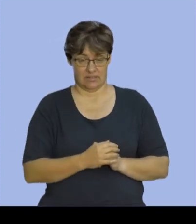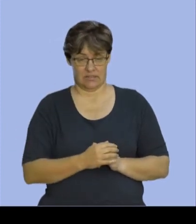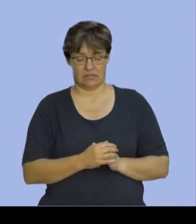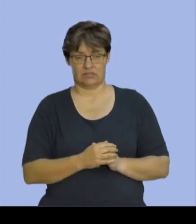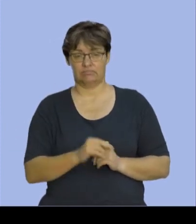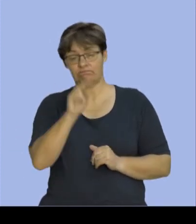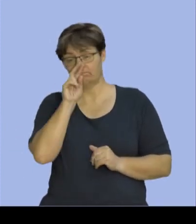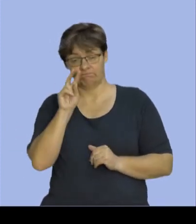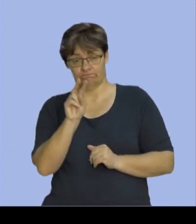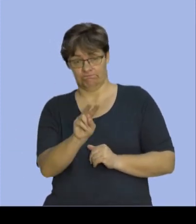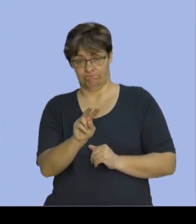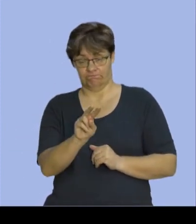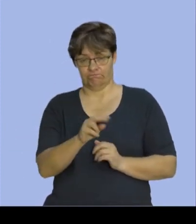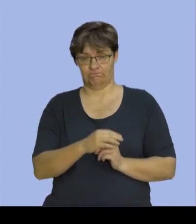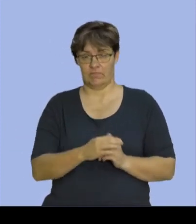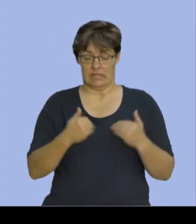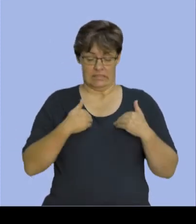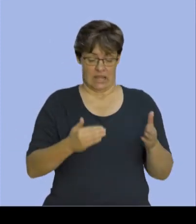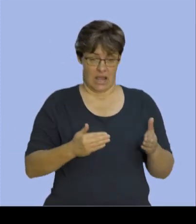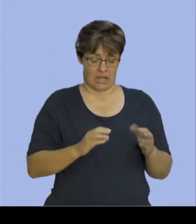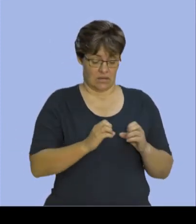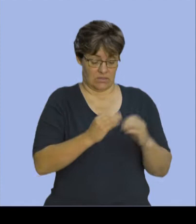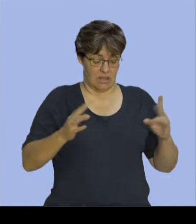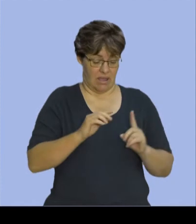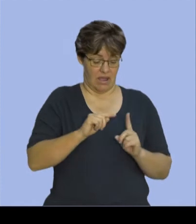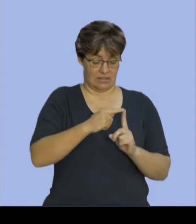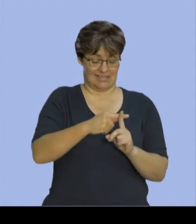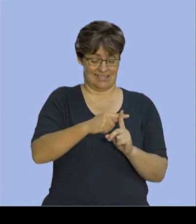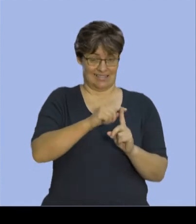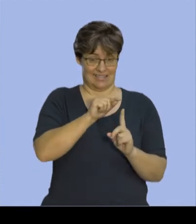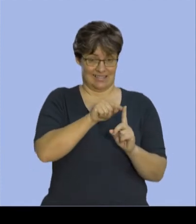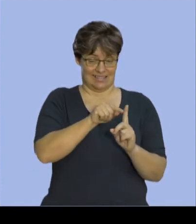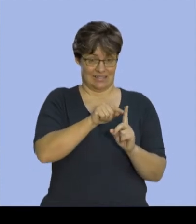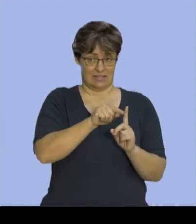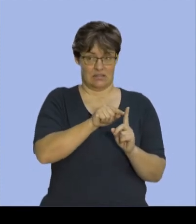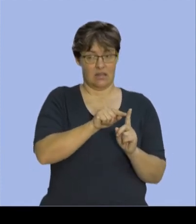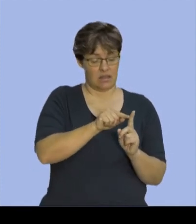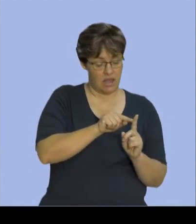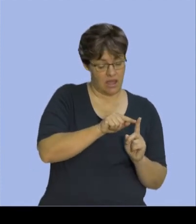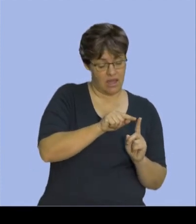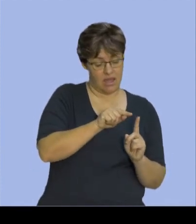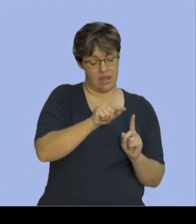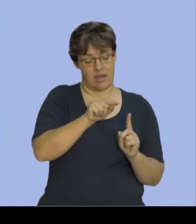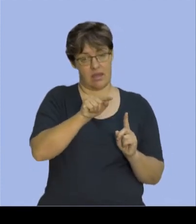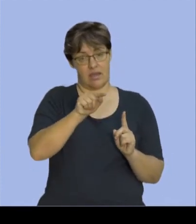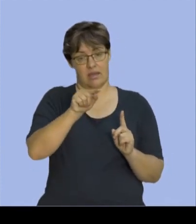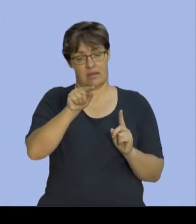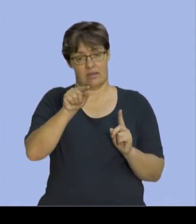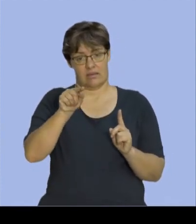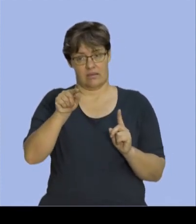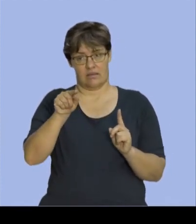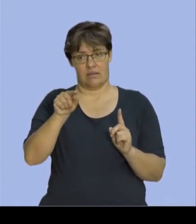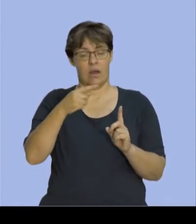if you look at this, it starts from the origin there, and then it moves on up until it gets to